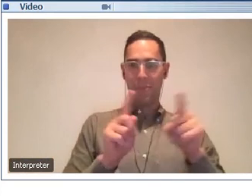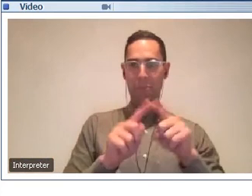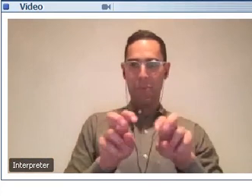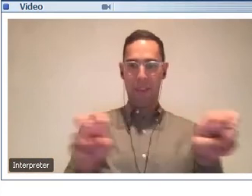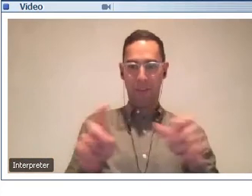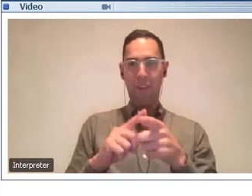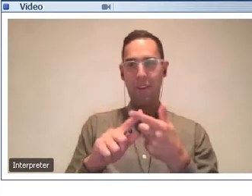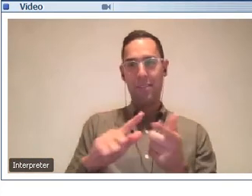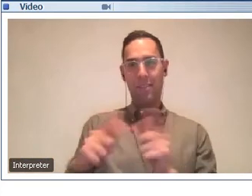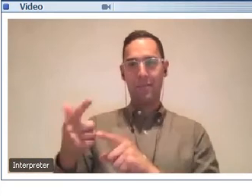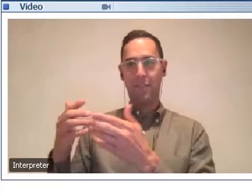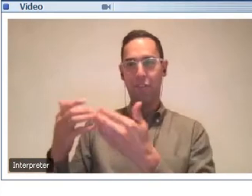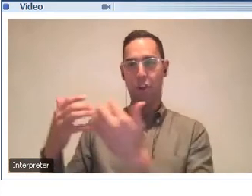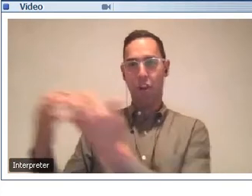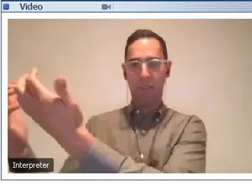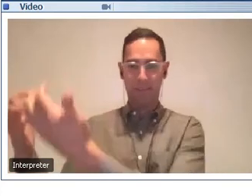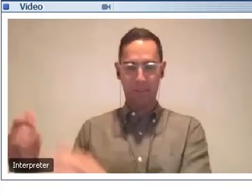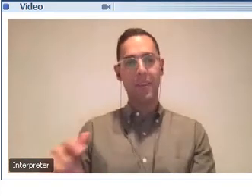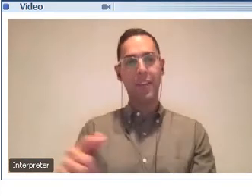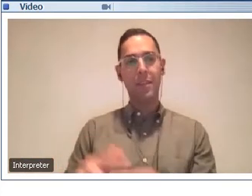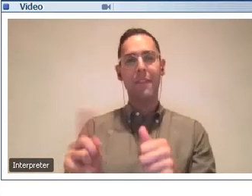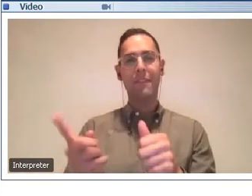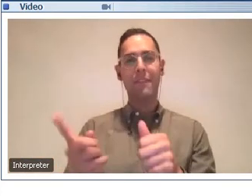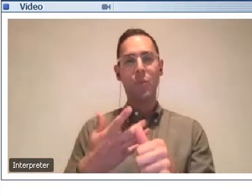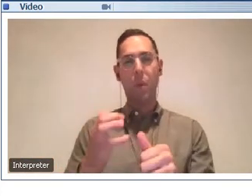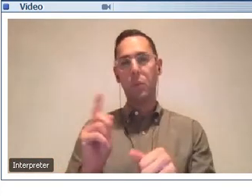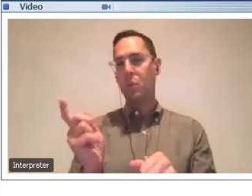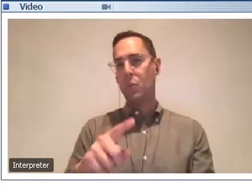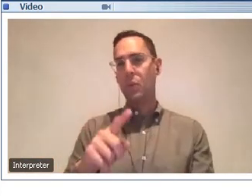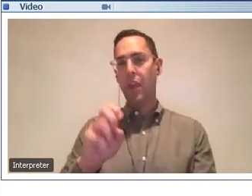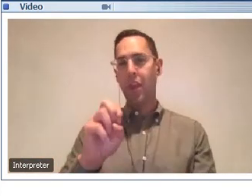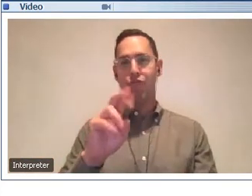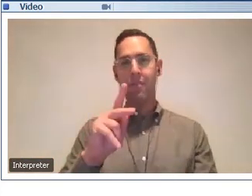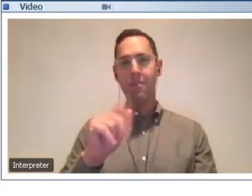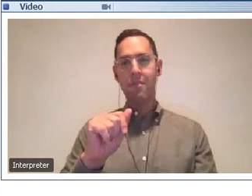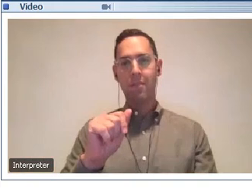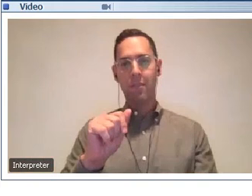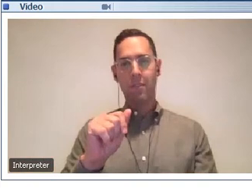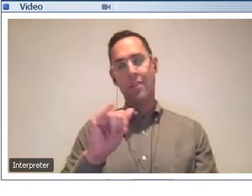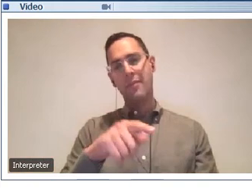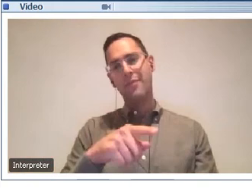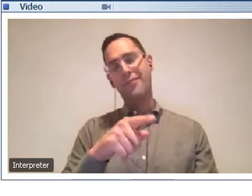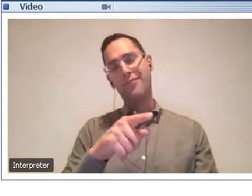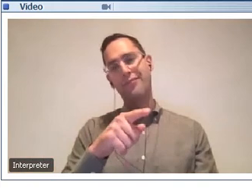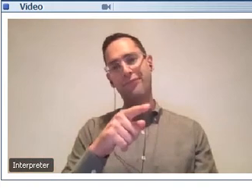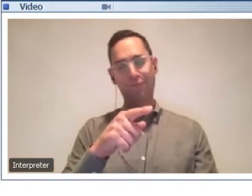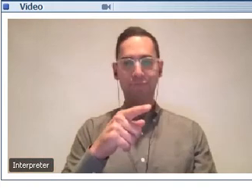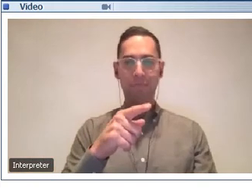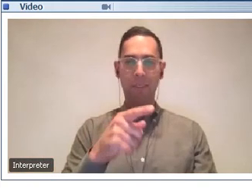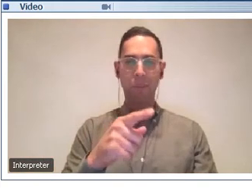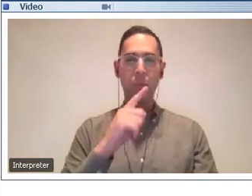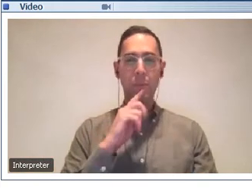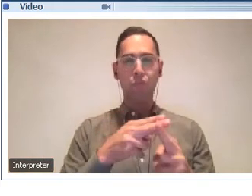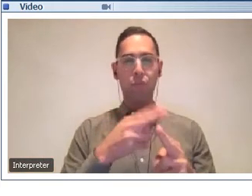with Erica. Going back to that point you made, Erica, about debunking some of